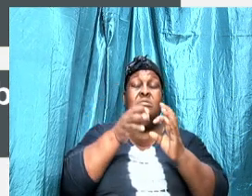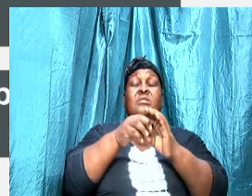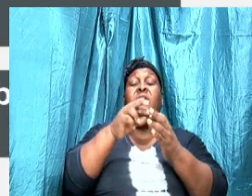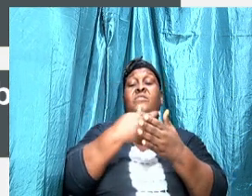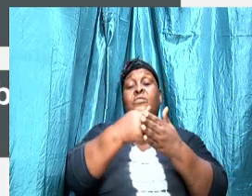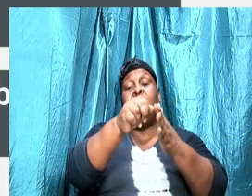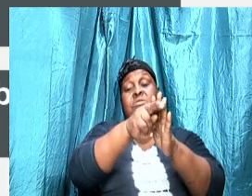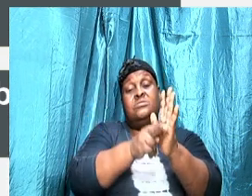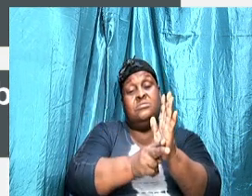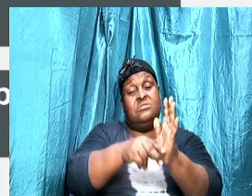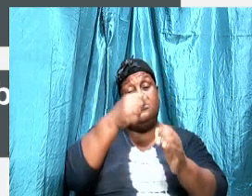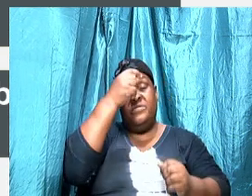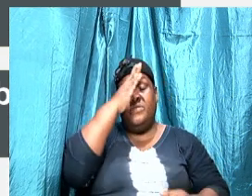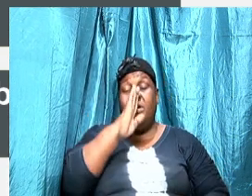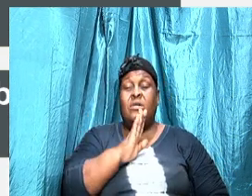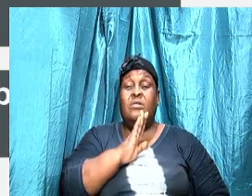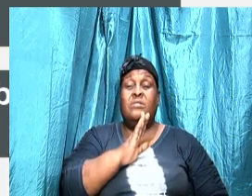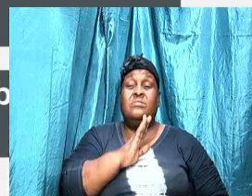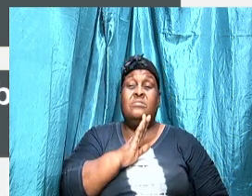know,